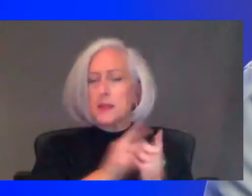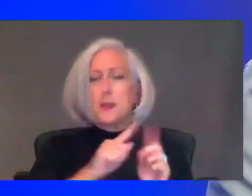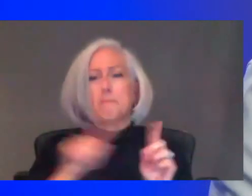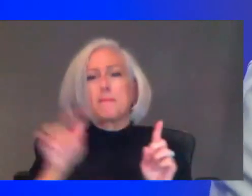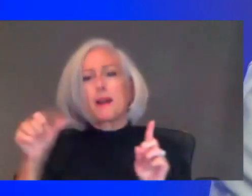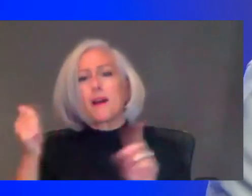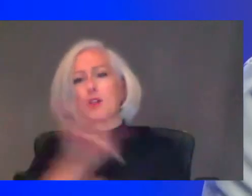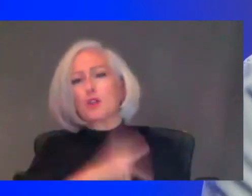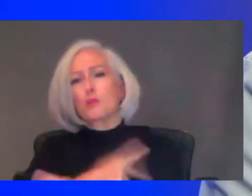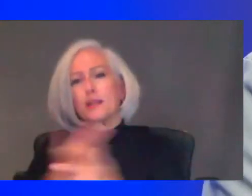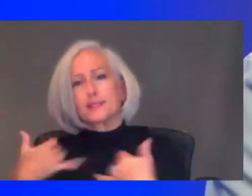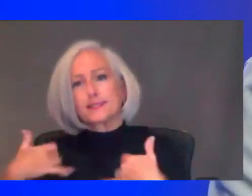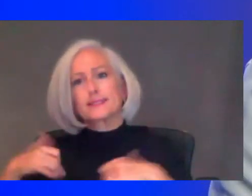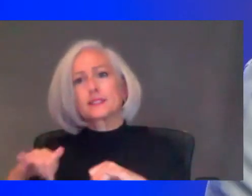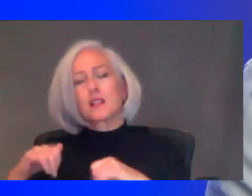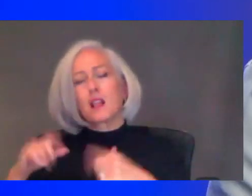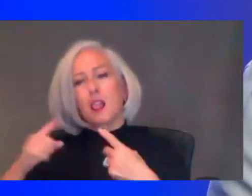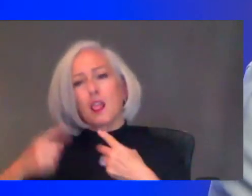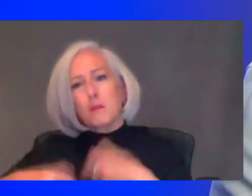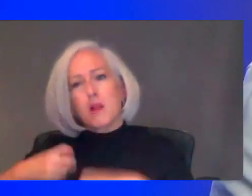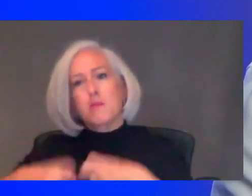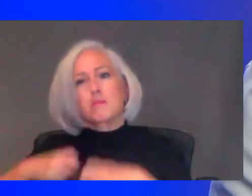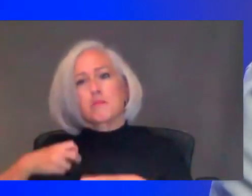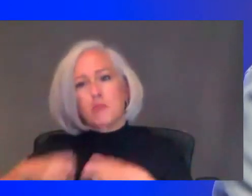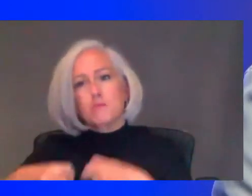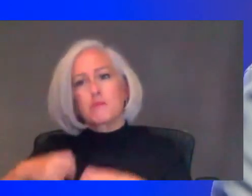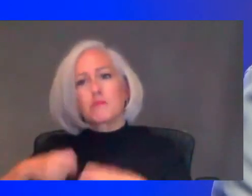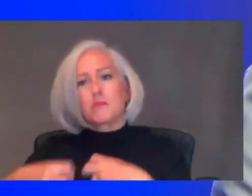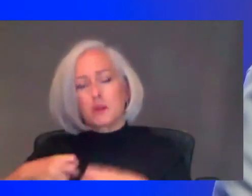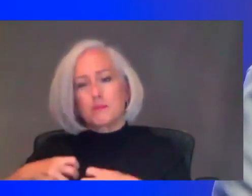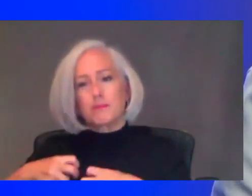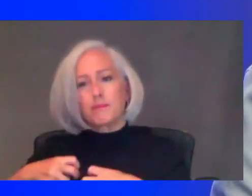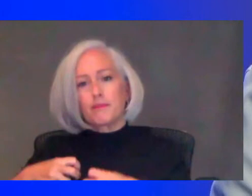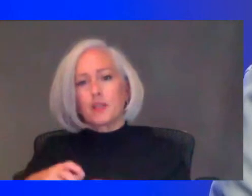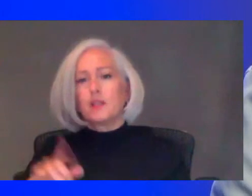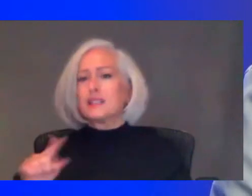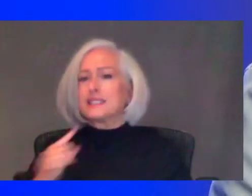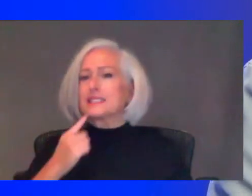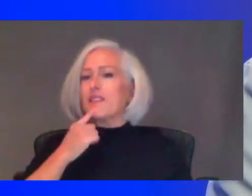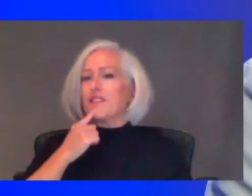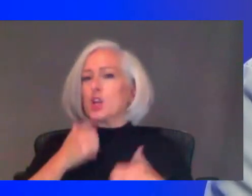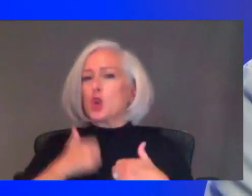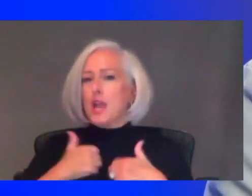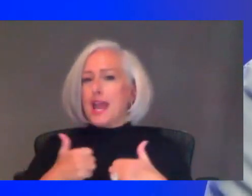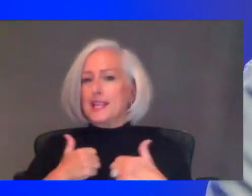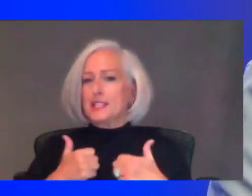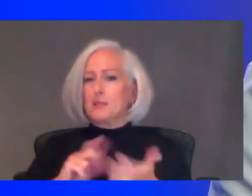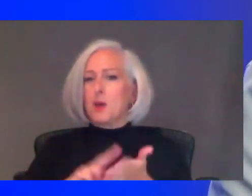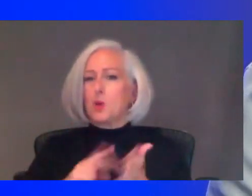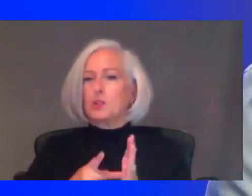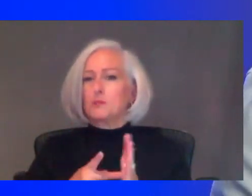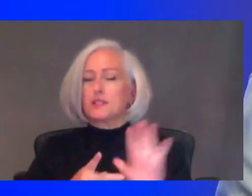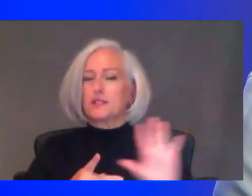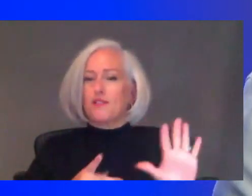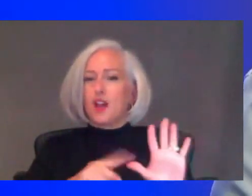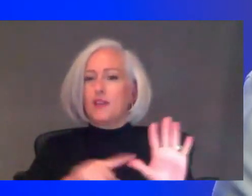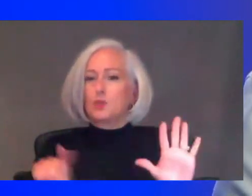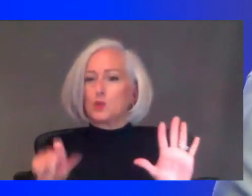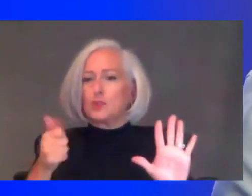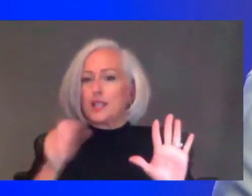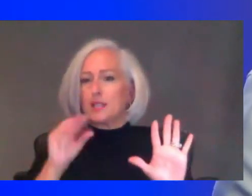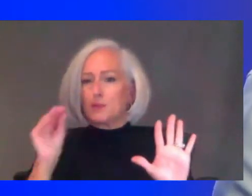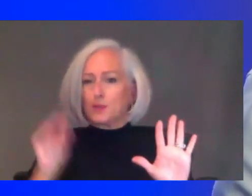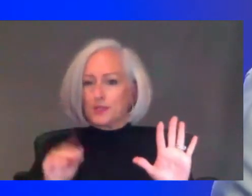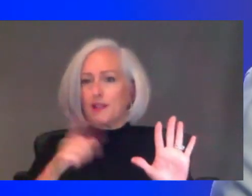that trial. We're enrolling patients across the country, 600 patients across the country into that study. And as